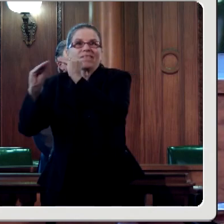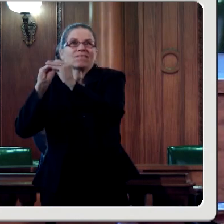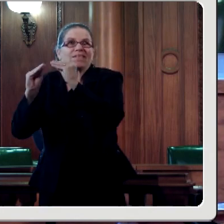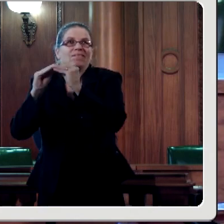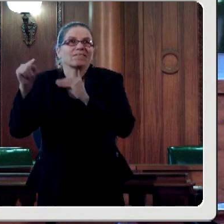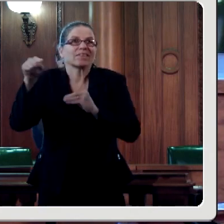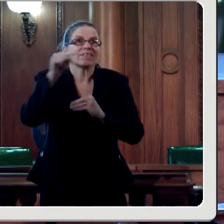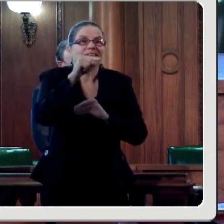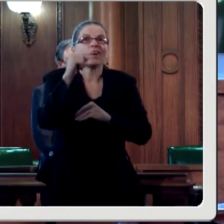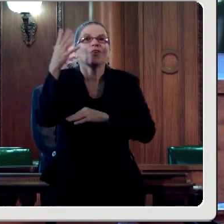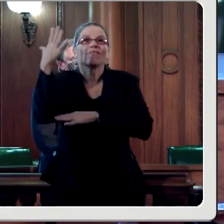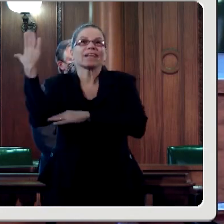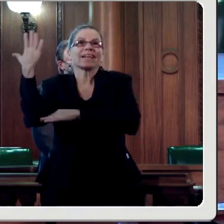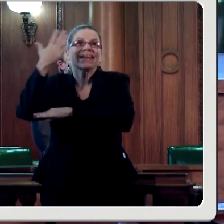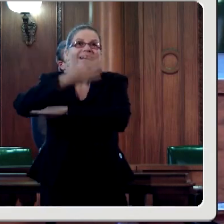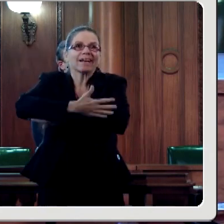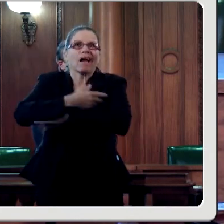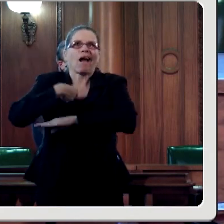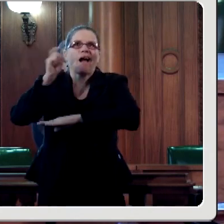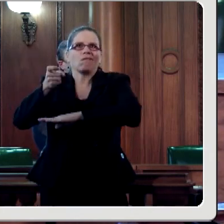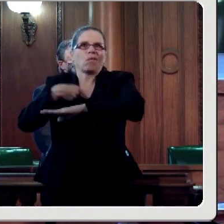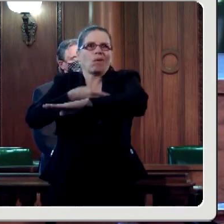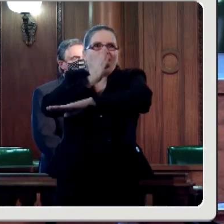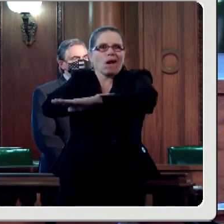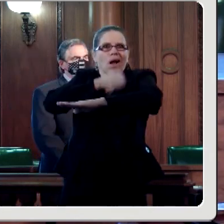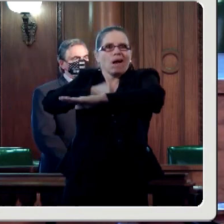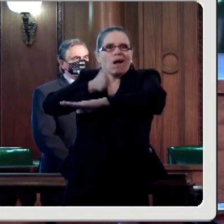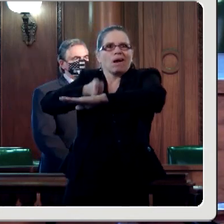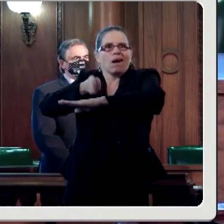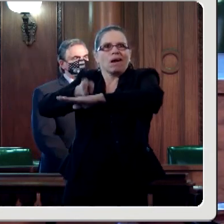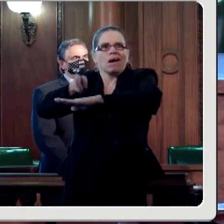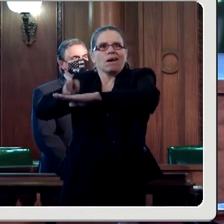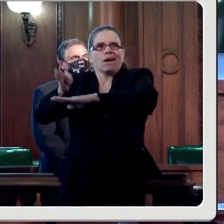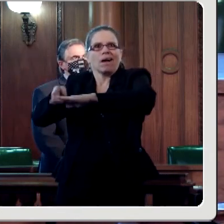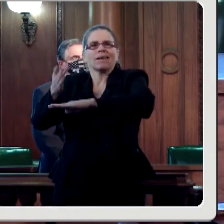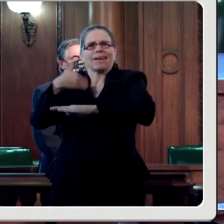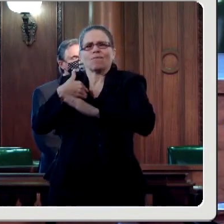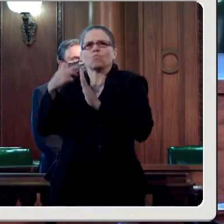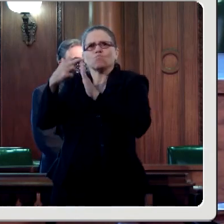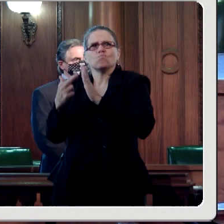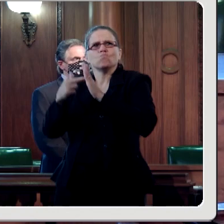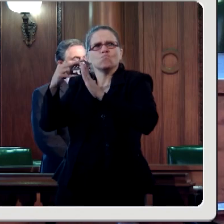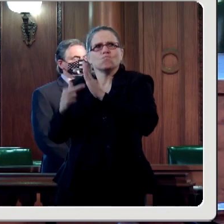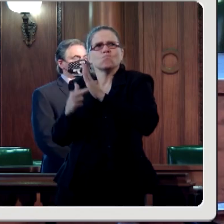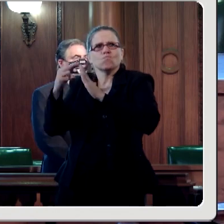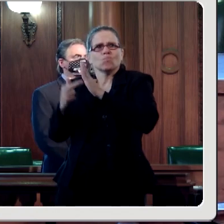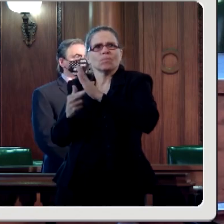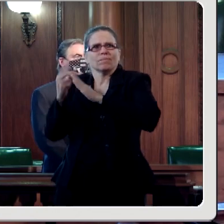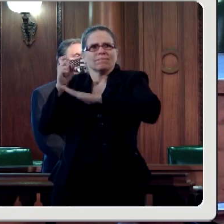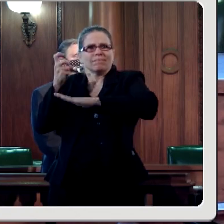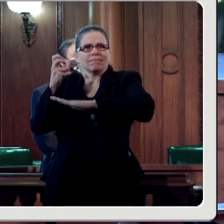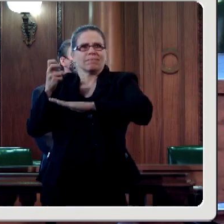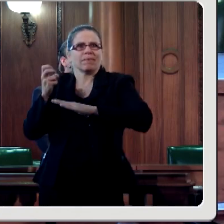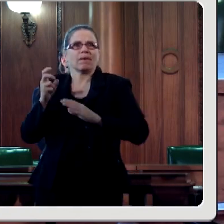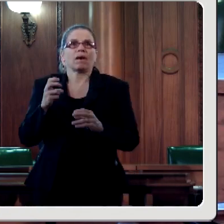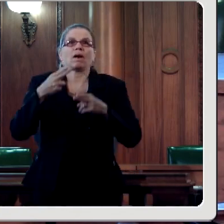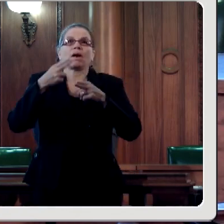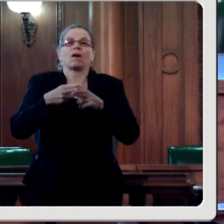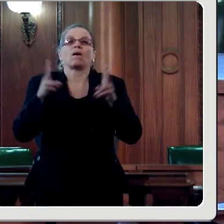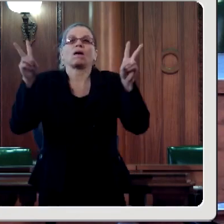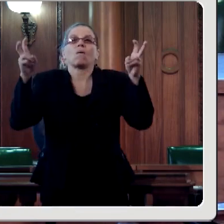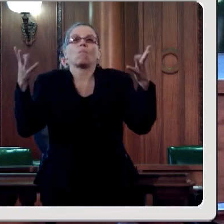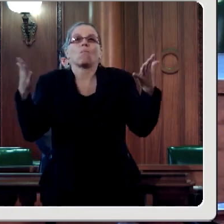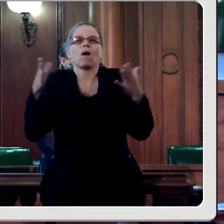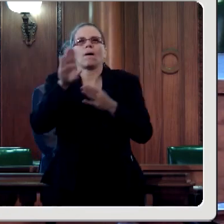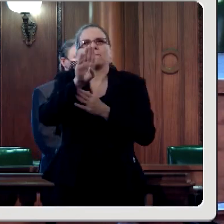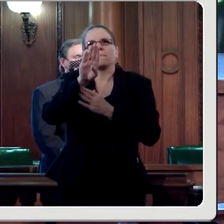cut up to a certain length and width and tied up on the tree belt. Dragging large limbs out of your backyard and putting them onto the